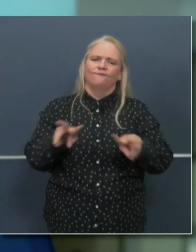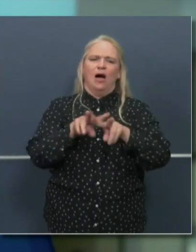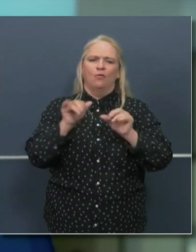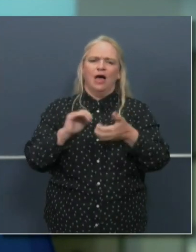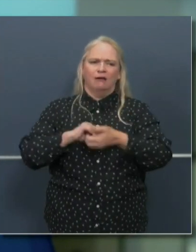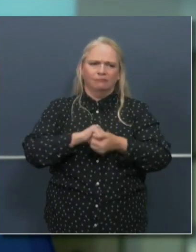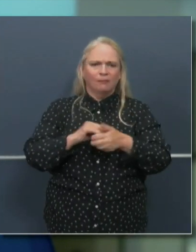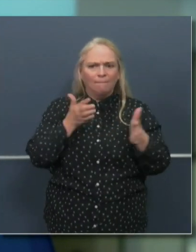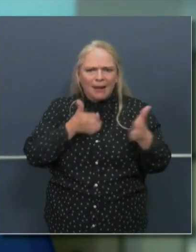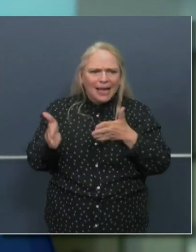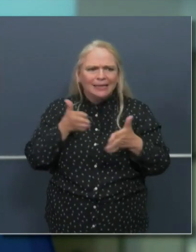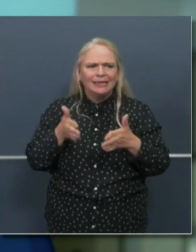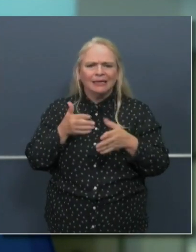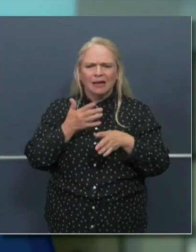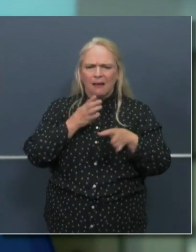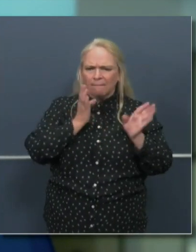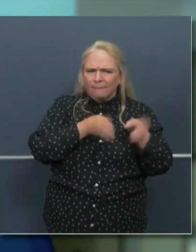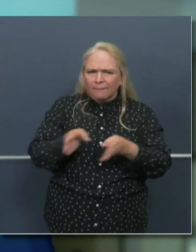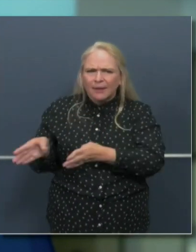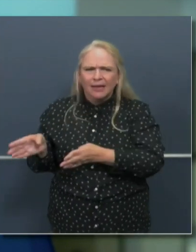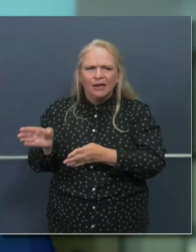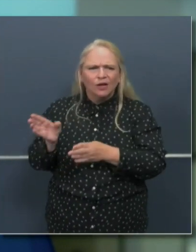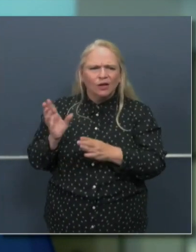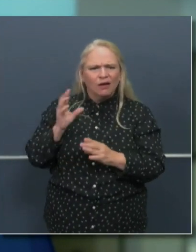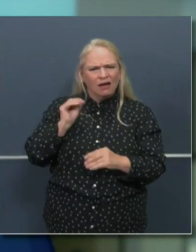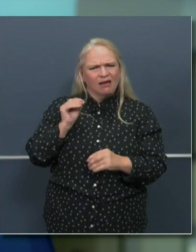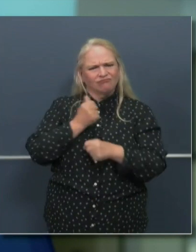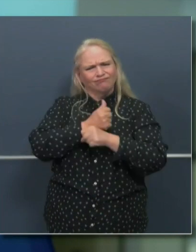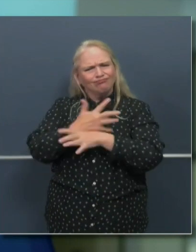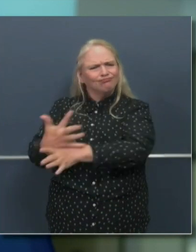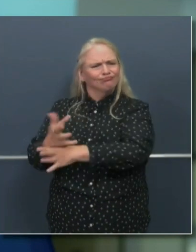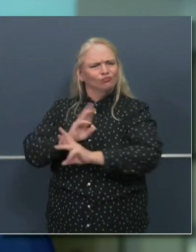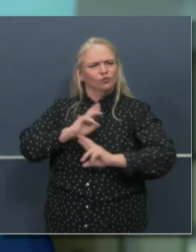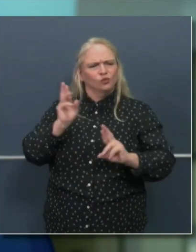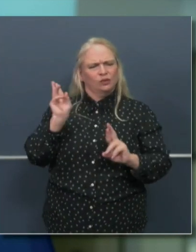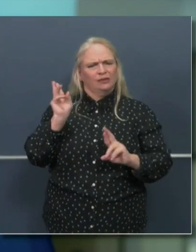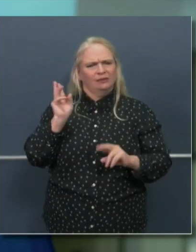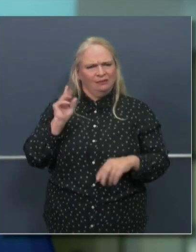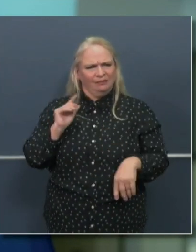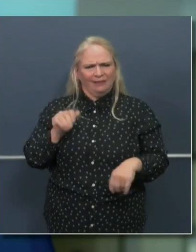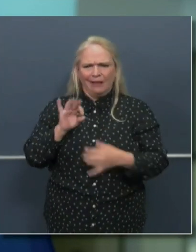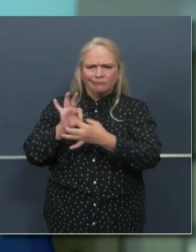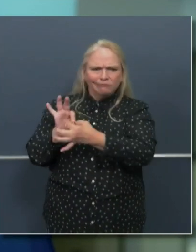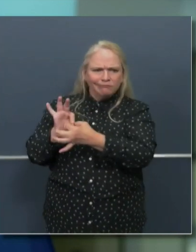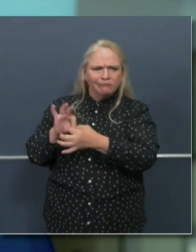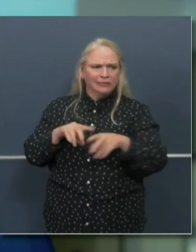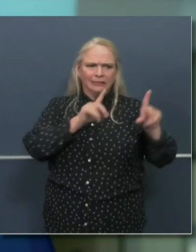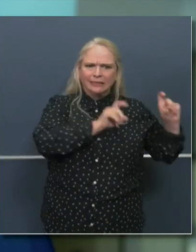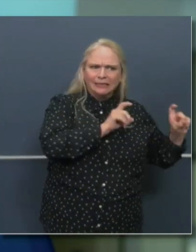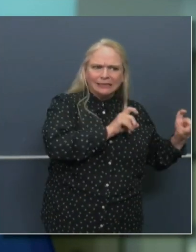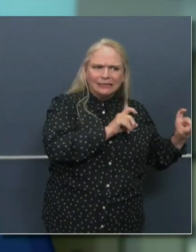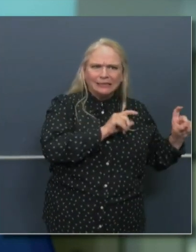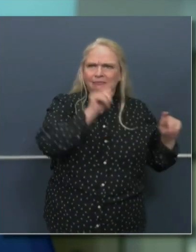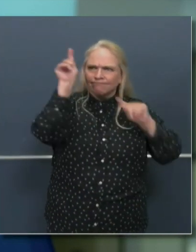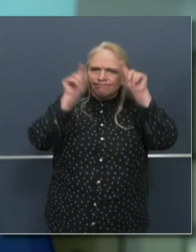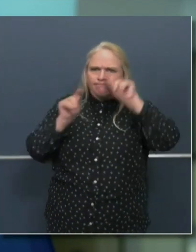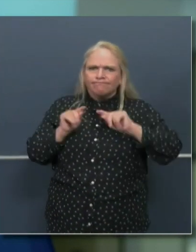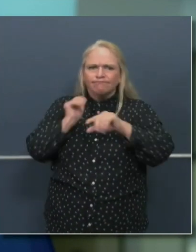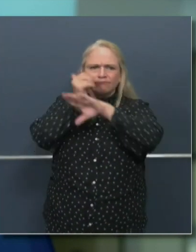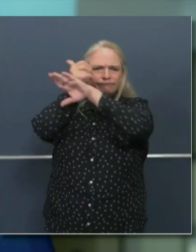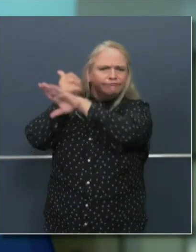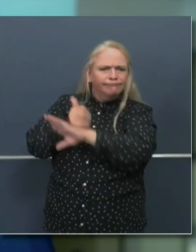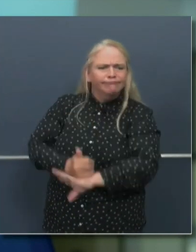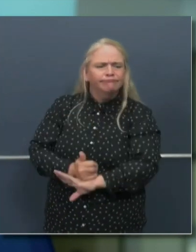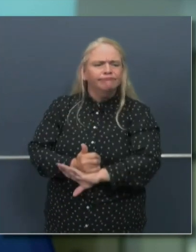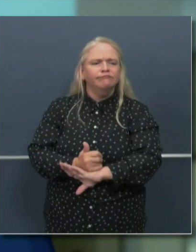but the actualization of our efforts that have been tested in certain parts of the state over the course of the last number of weeks. I